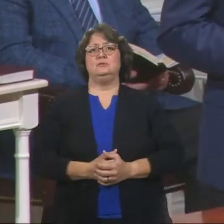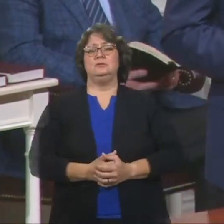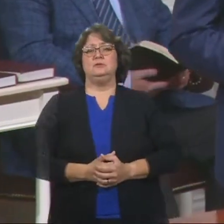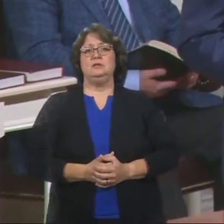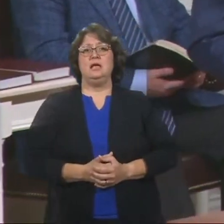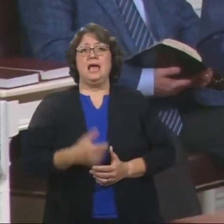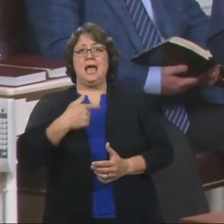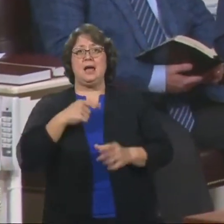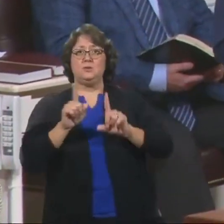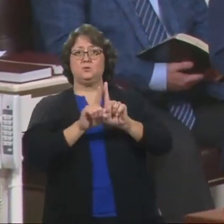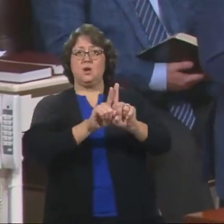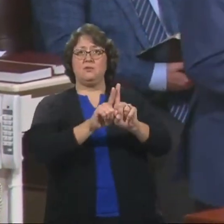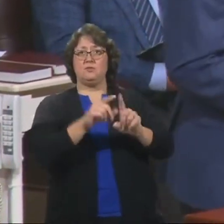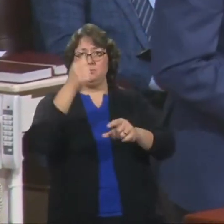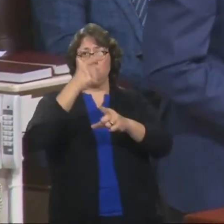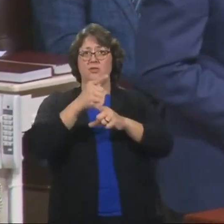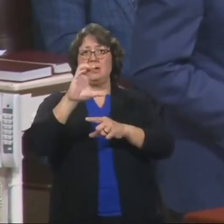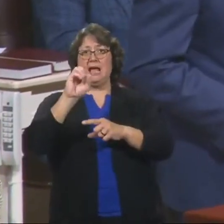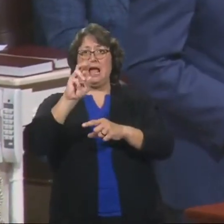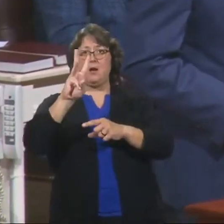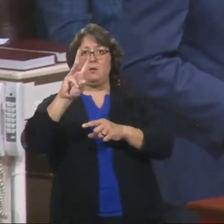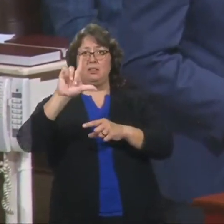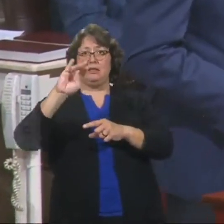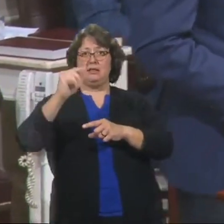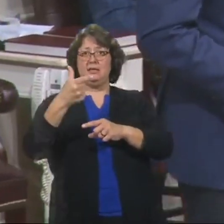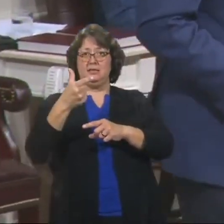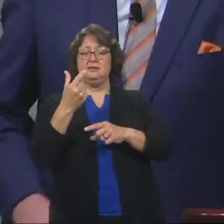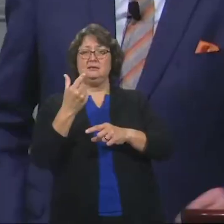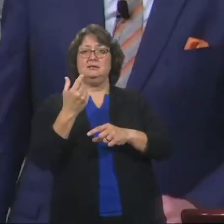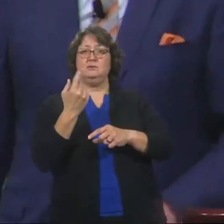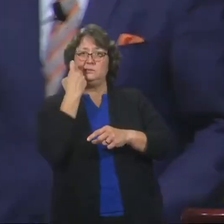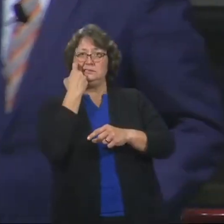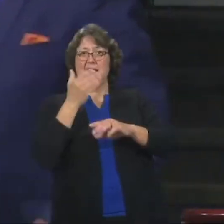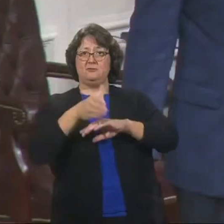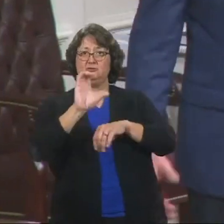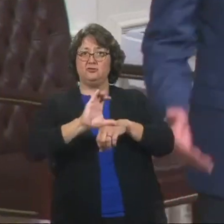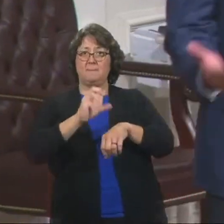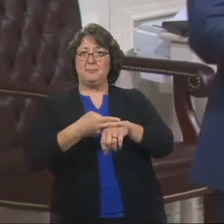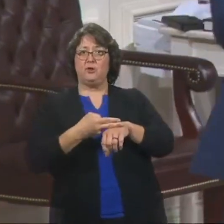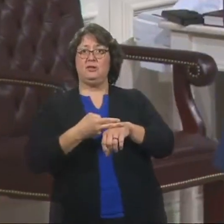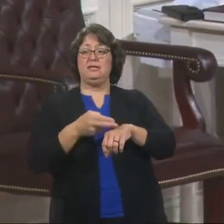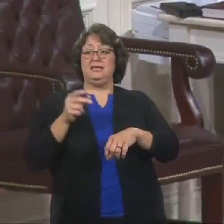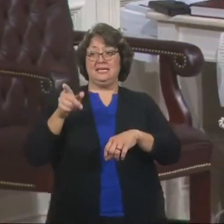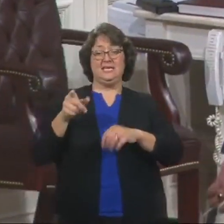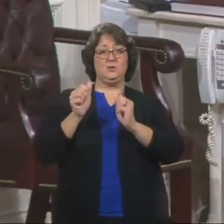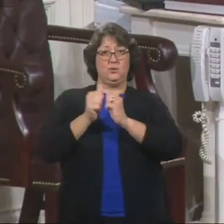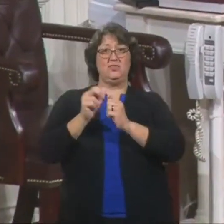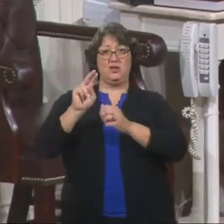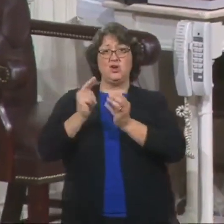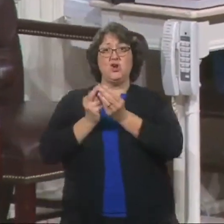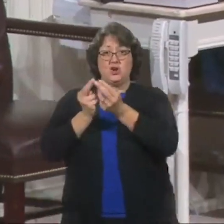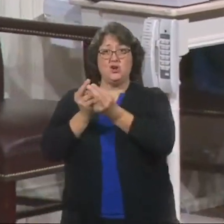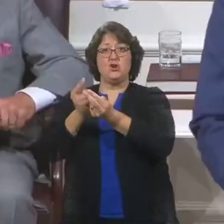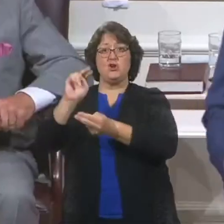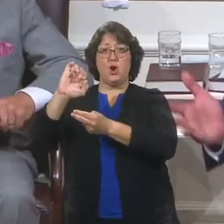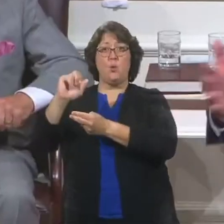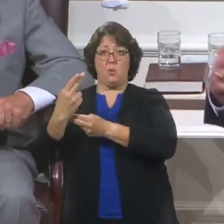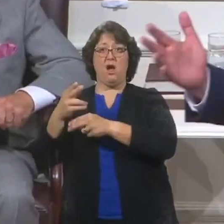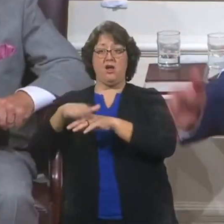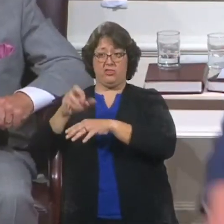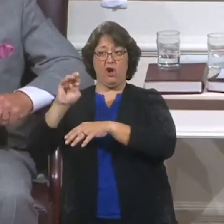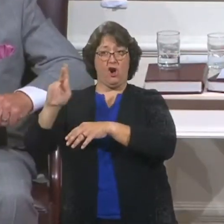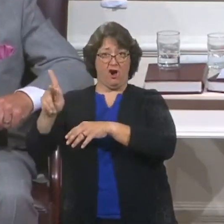Brother Cowling after chapel the other day, and Brother Cowling, you know, he and Noah went to high school together and came off the